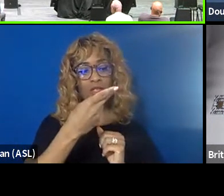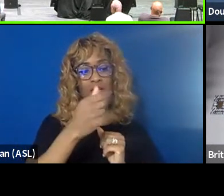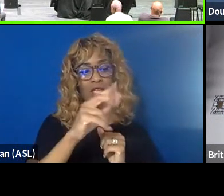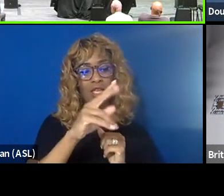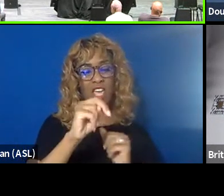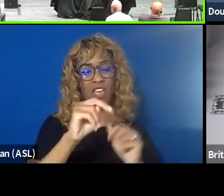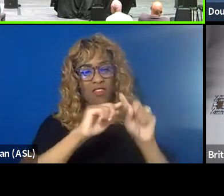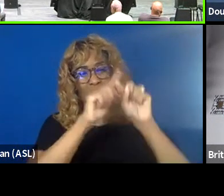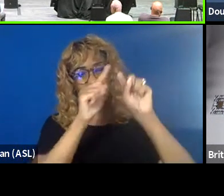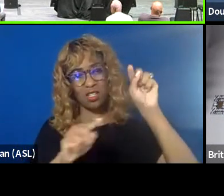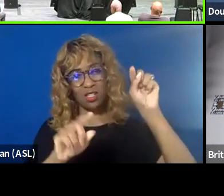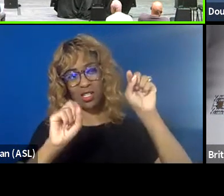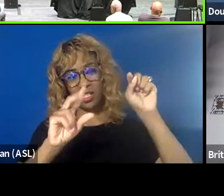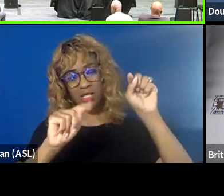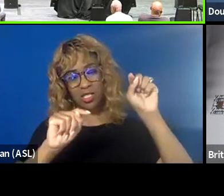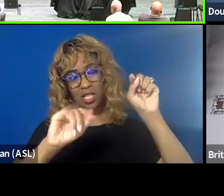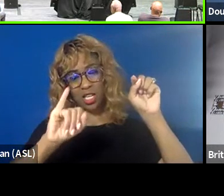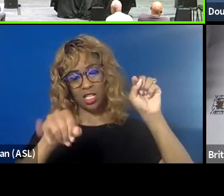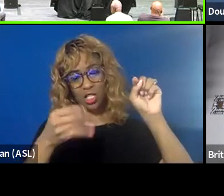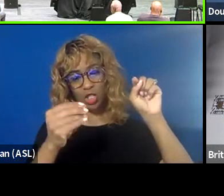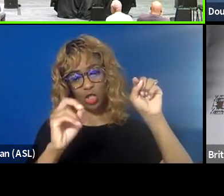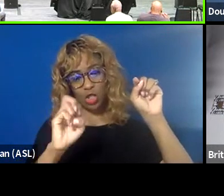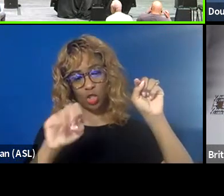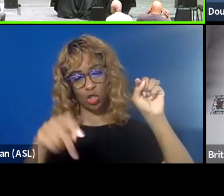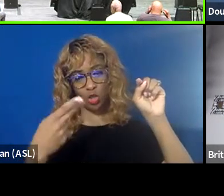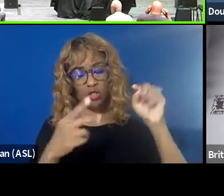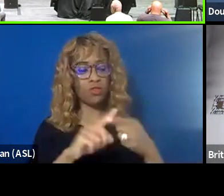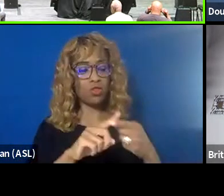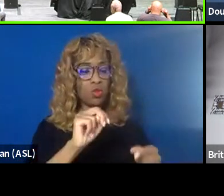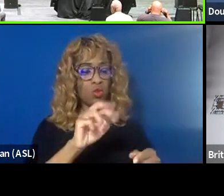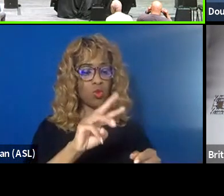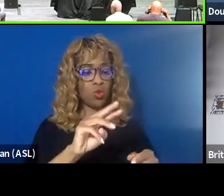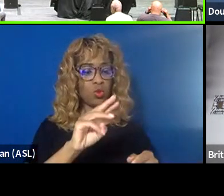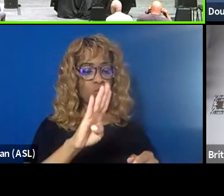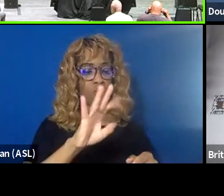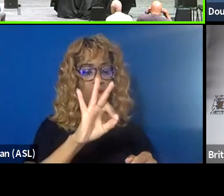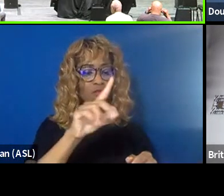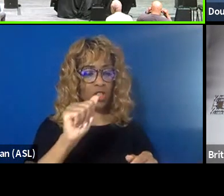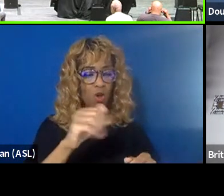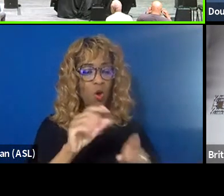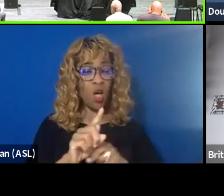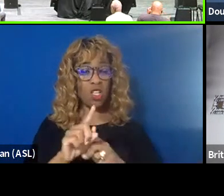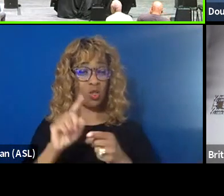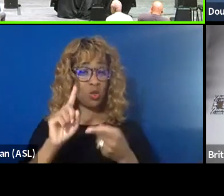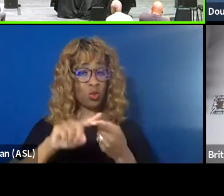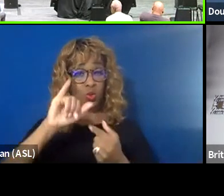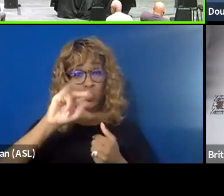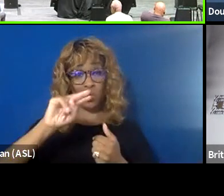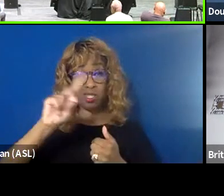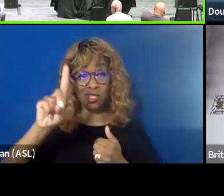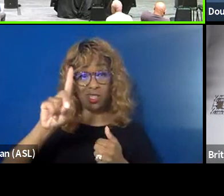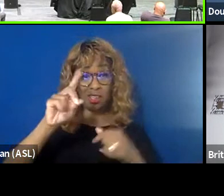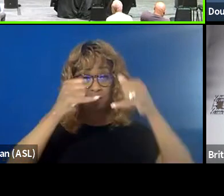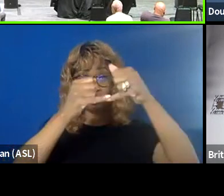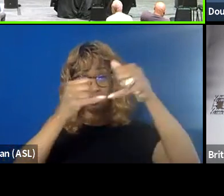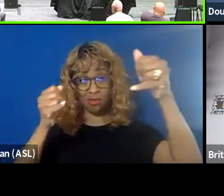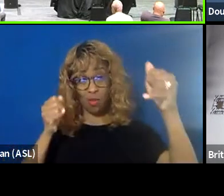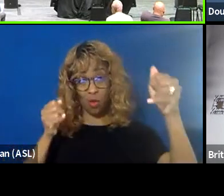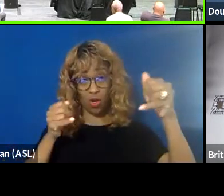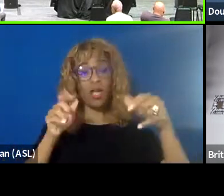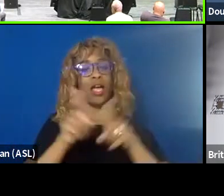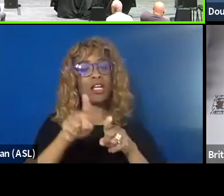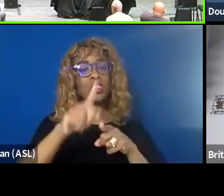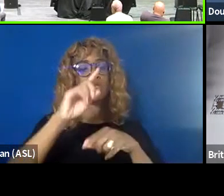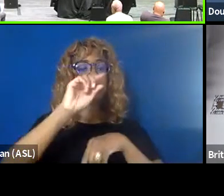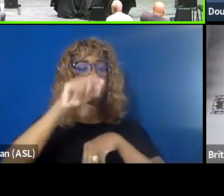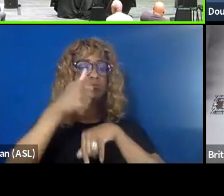St. Joseph, all the way down to New Buffalo, and even all the way down to the Indiana border. As you decide and create your districts, especially